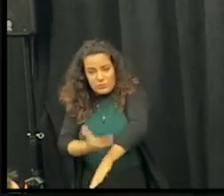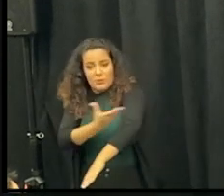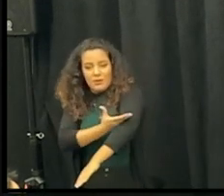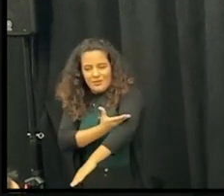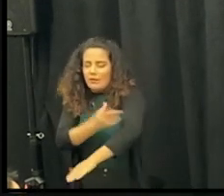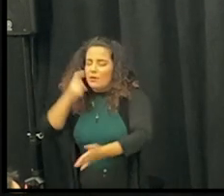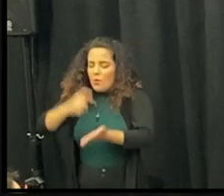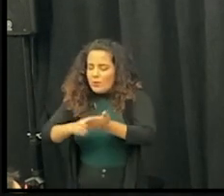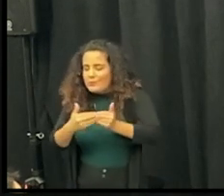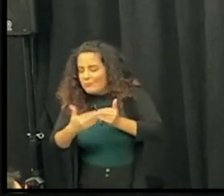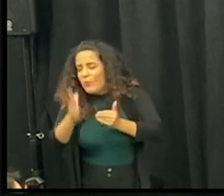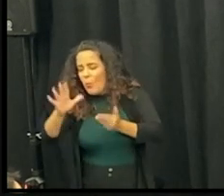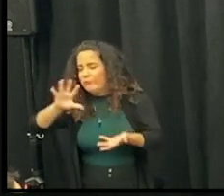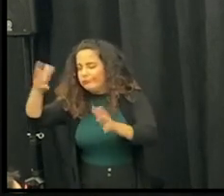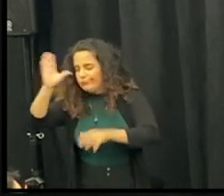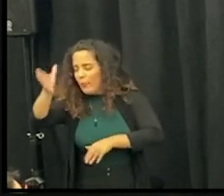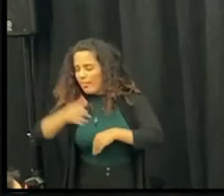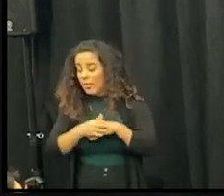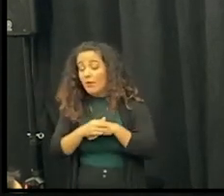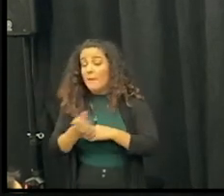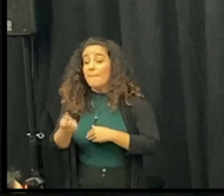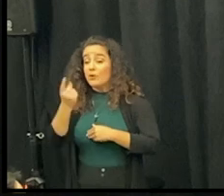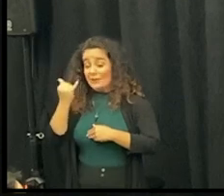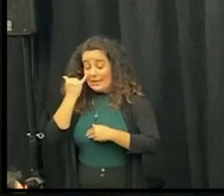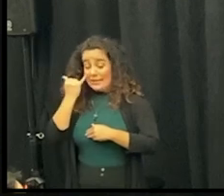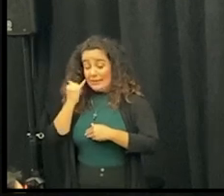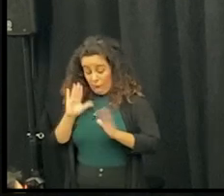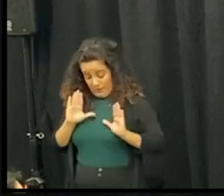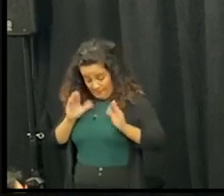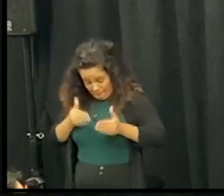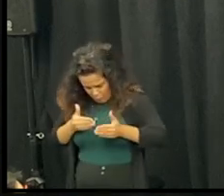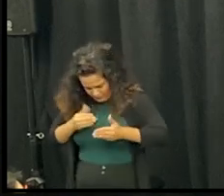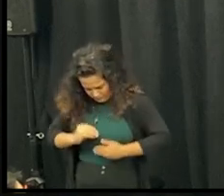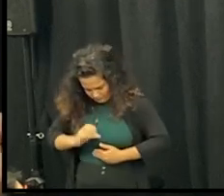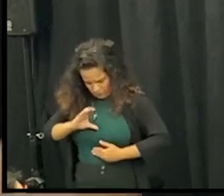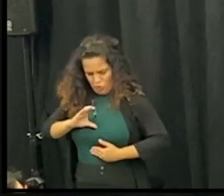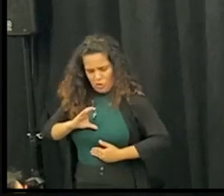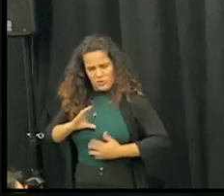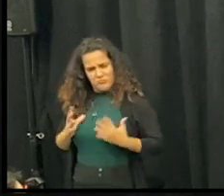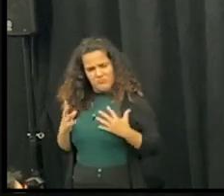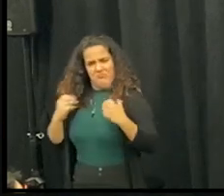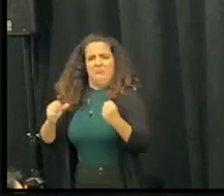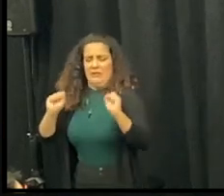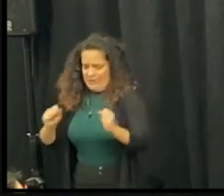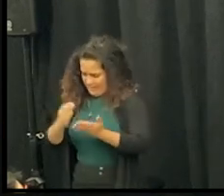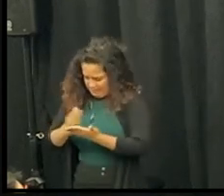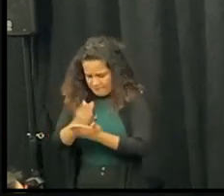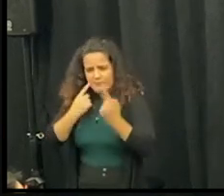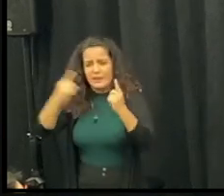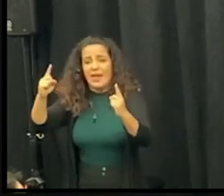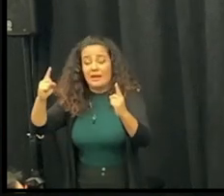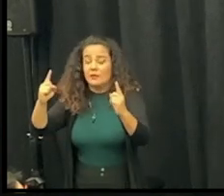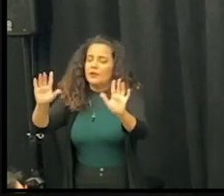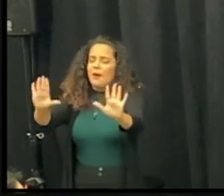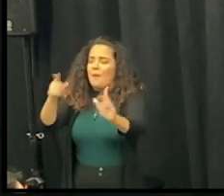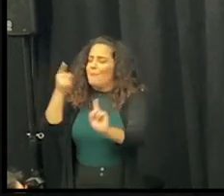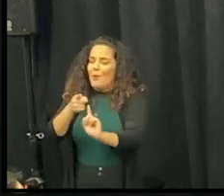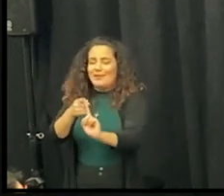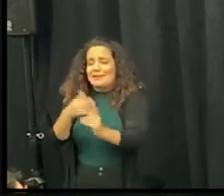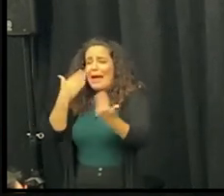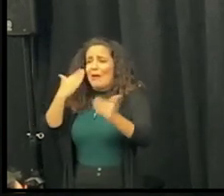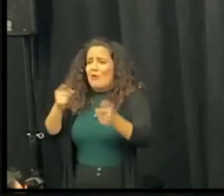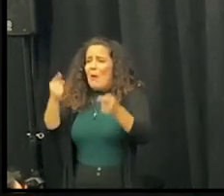lean into courage and perseverance, we can actually make it through. So all that to say, I don't know where we're going, but we're gonna keep